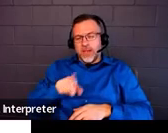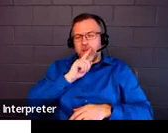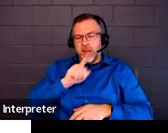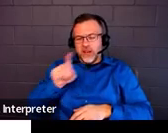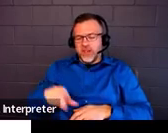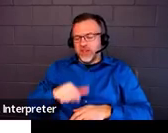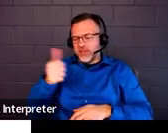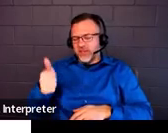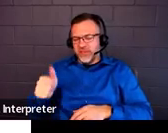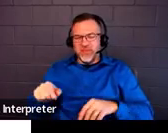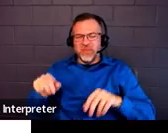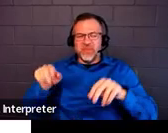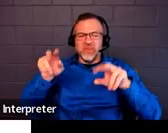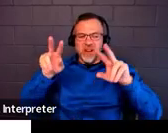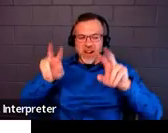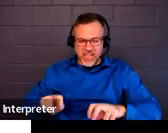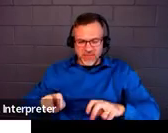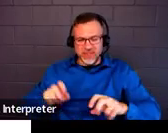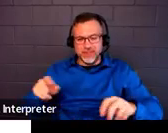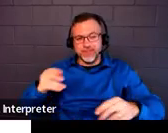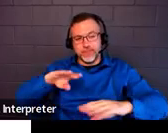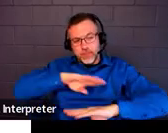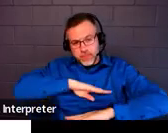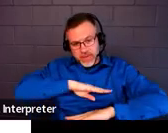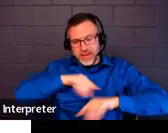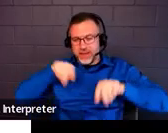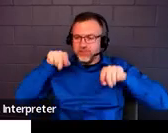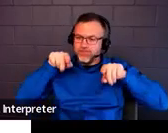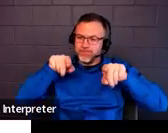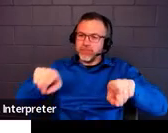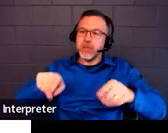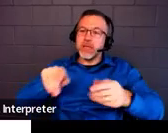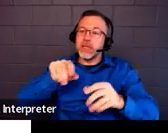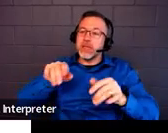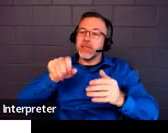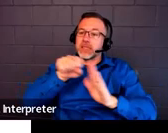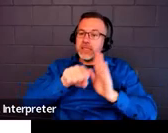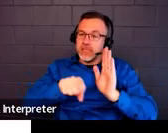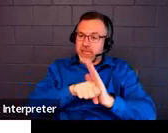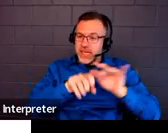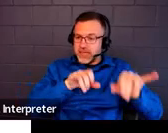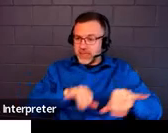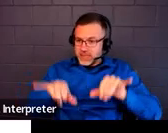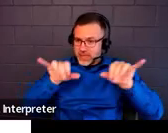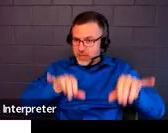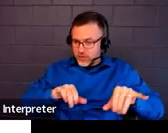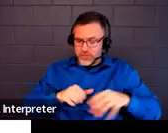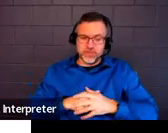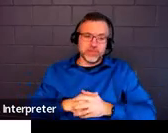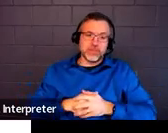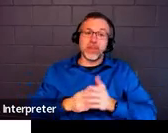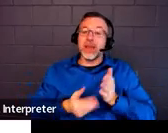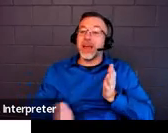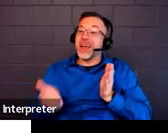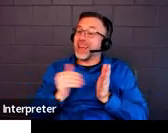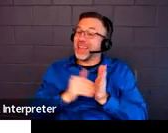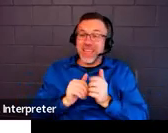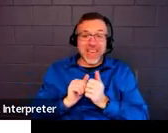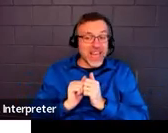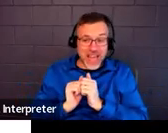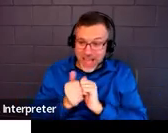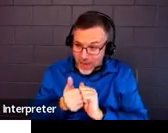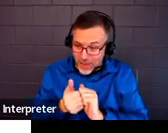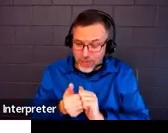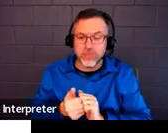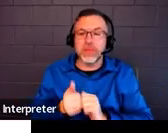academic content standards and that they're challenging student academic achievement standards. Again, the way that we accomplish this is